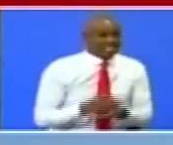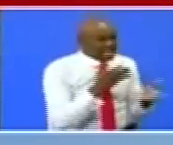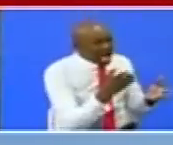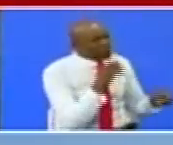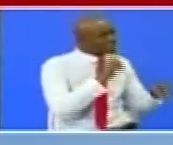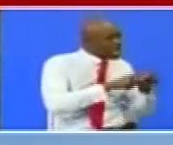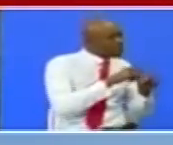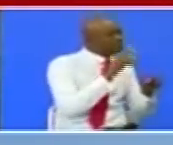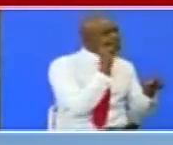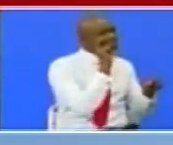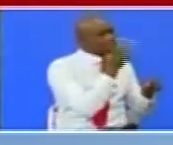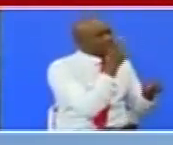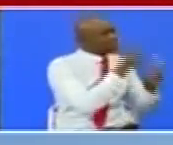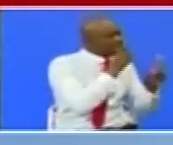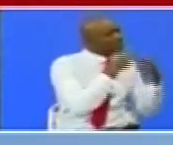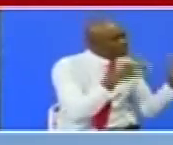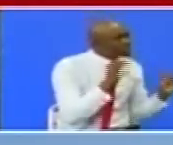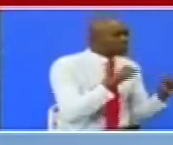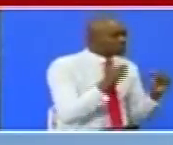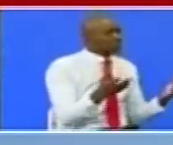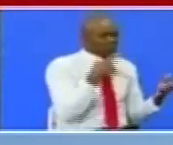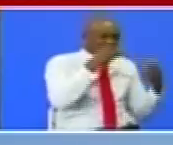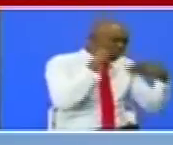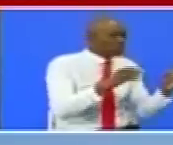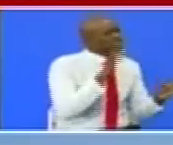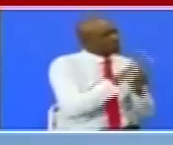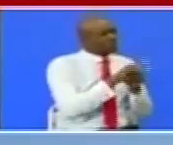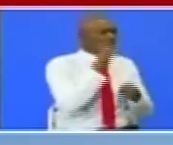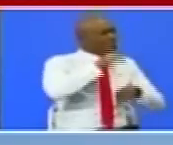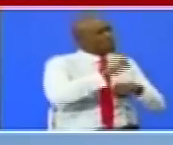By that time he'll have missed too much in school. Yeah,